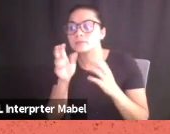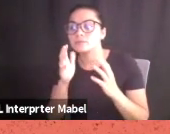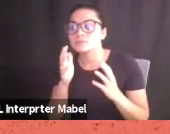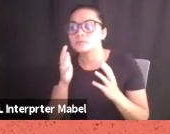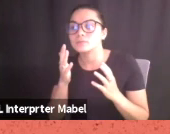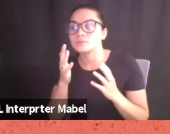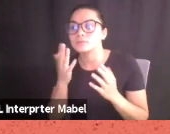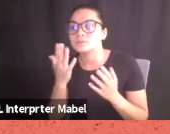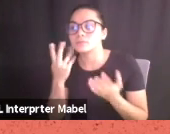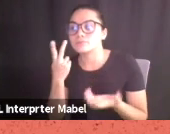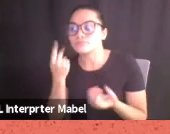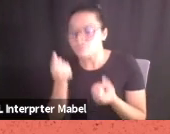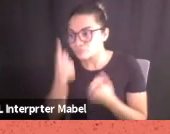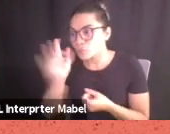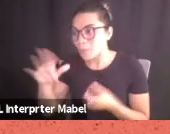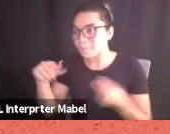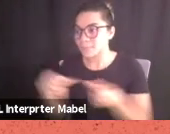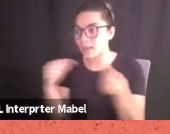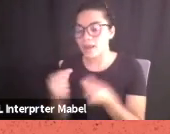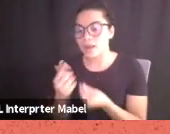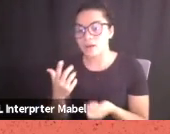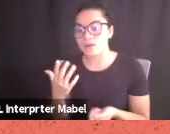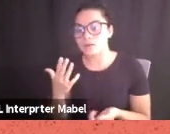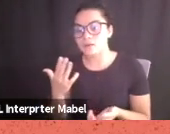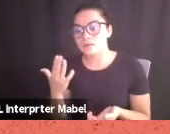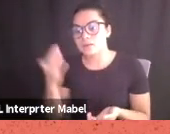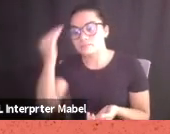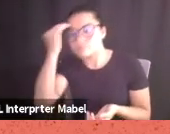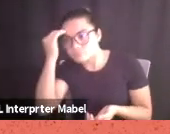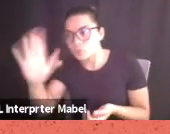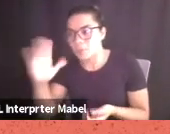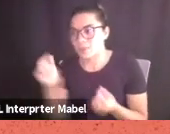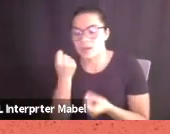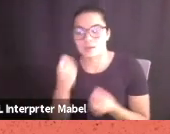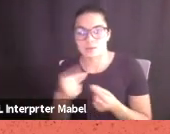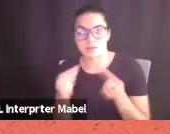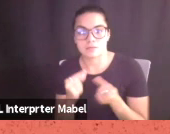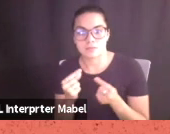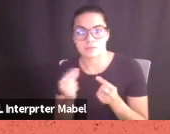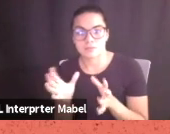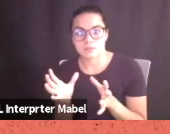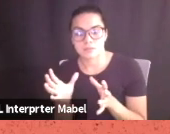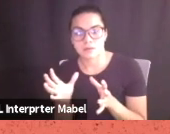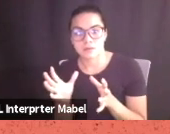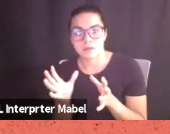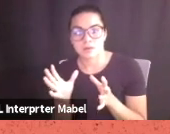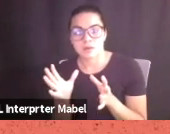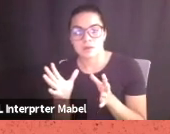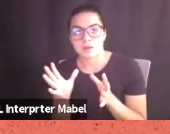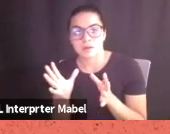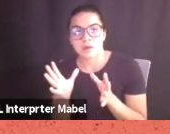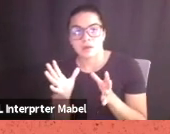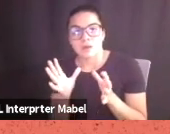acknowledging the pain that someone is experiencing. And I think that rather than